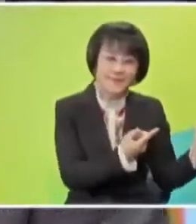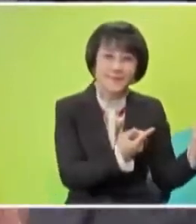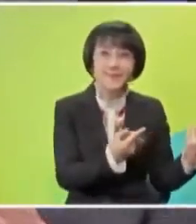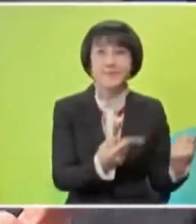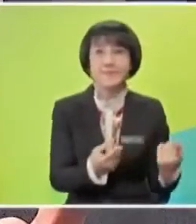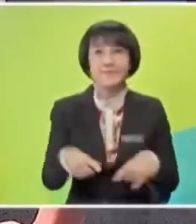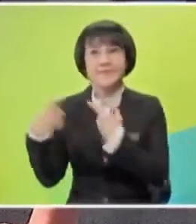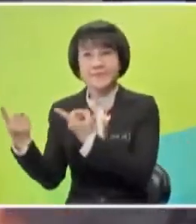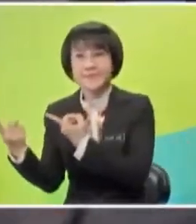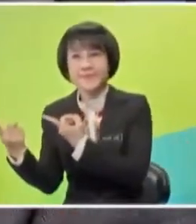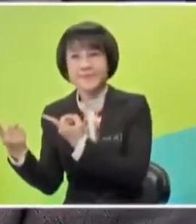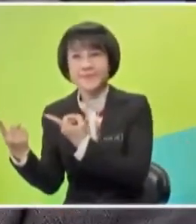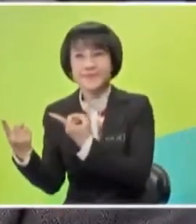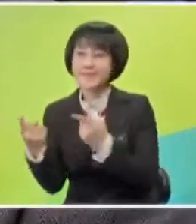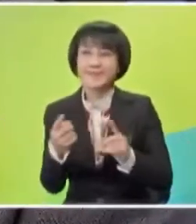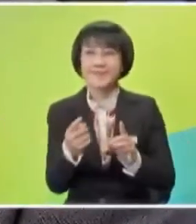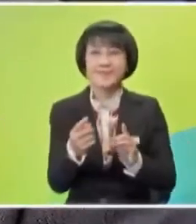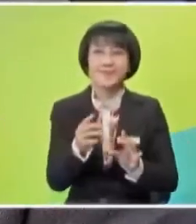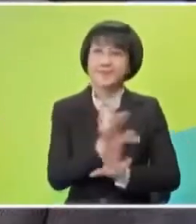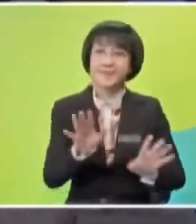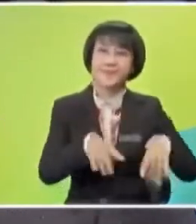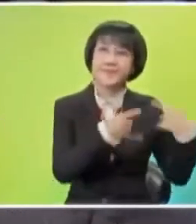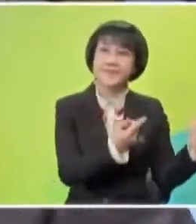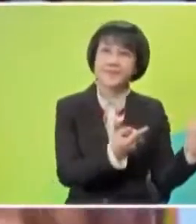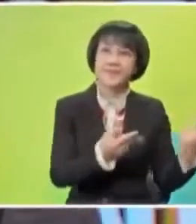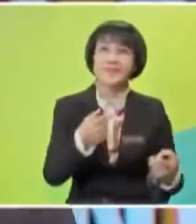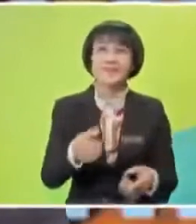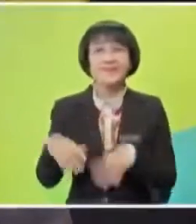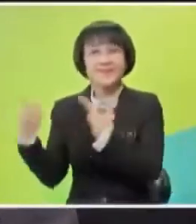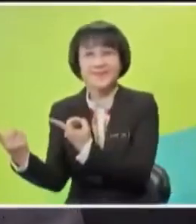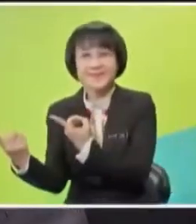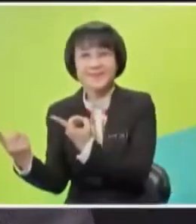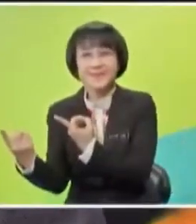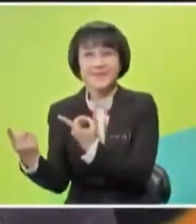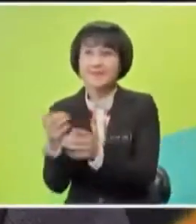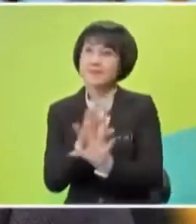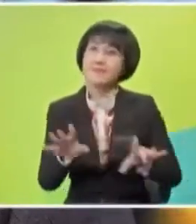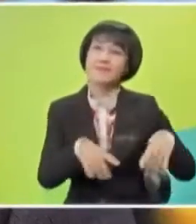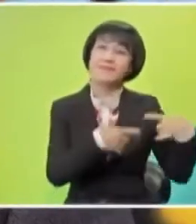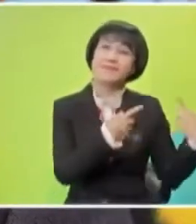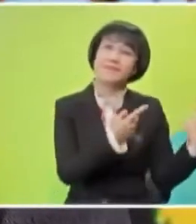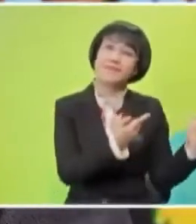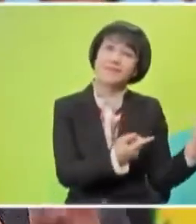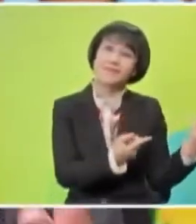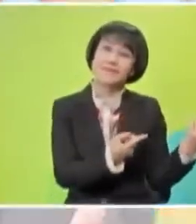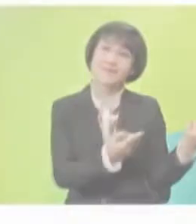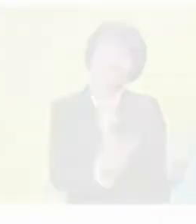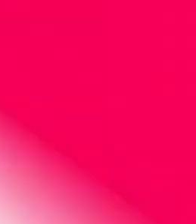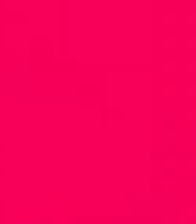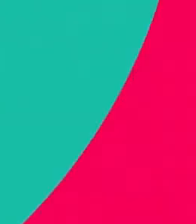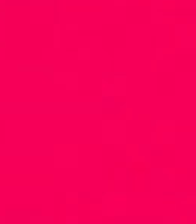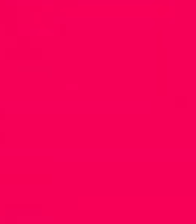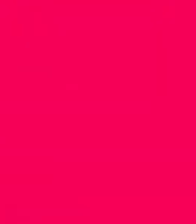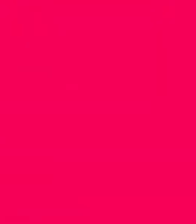I should go. Maybe not. Should I go or not?